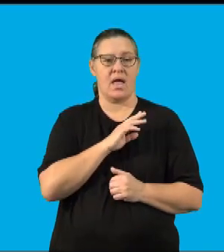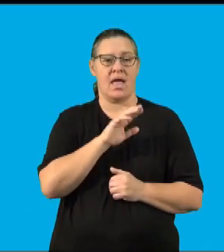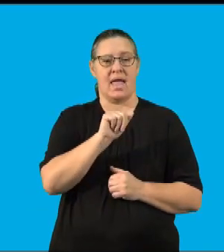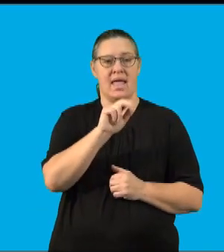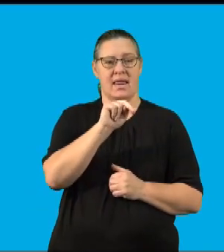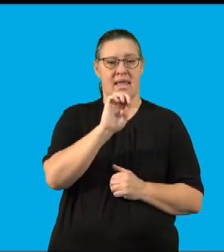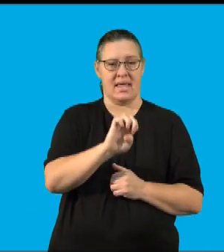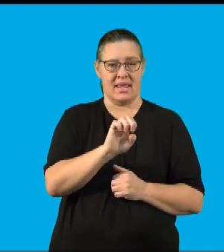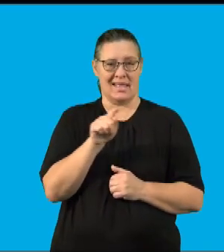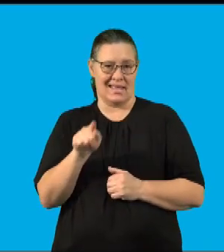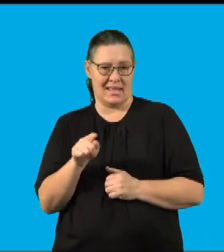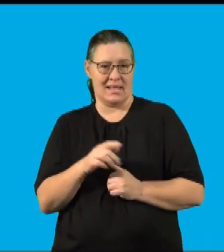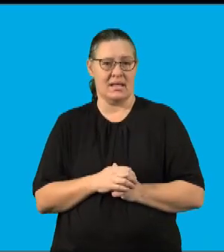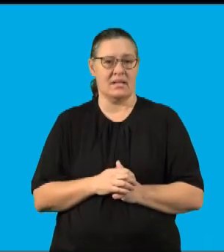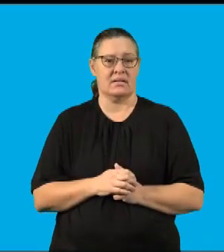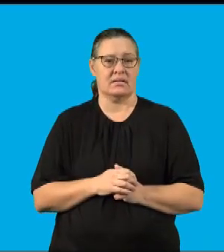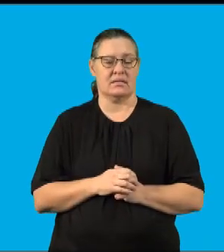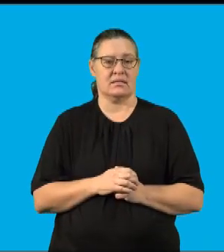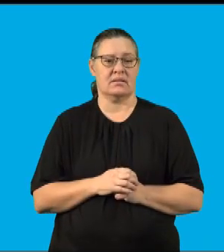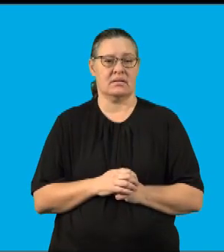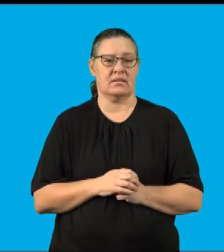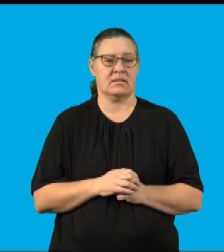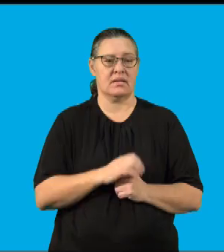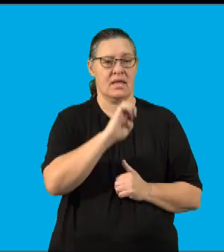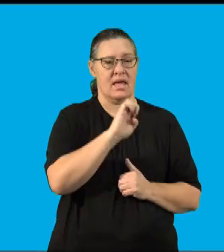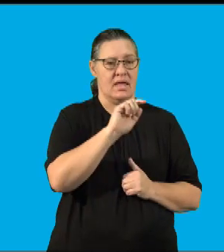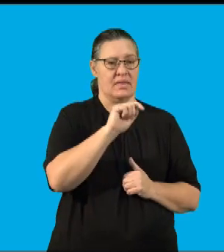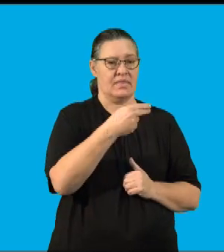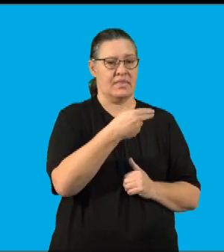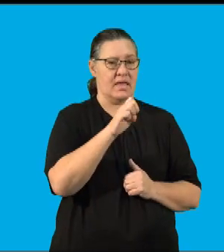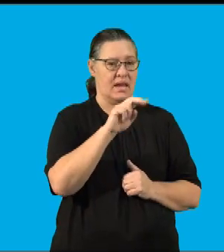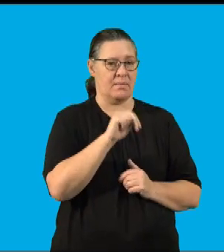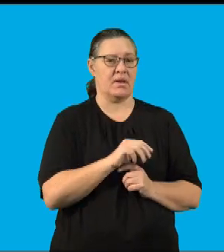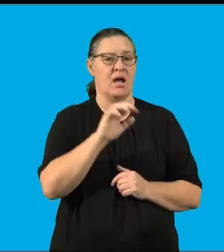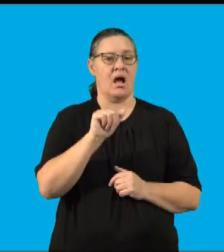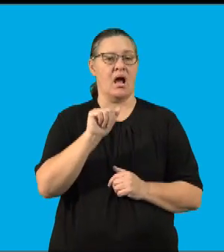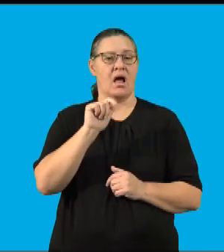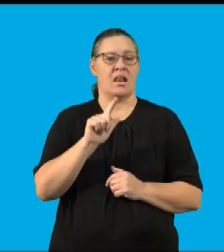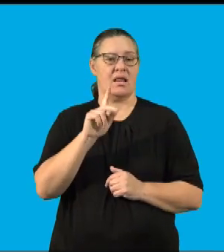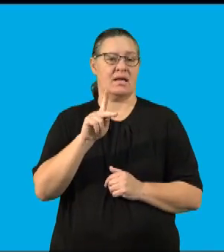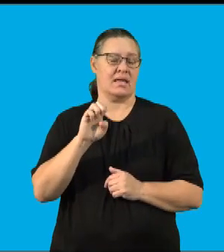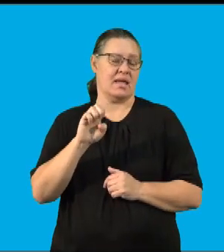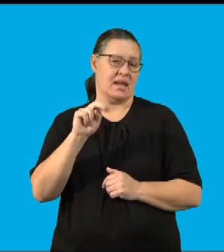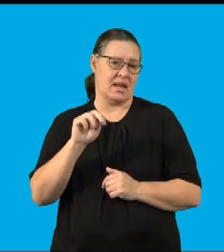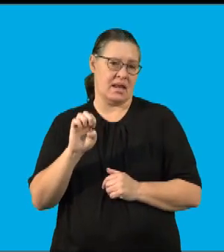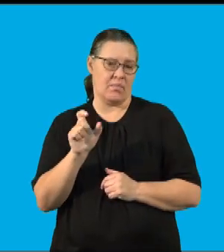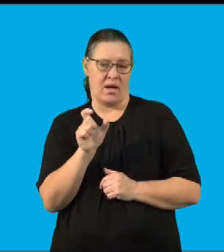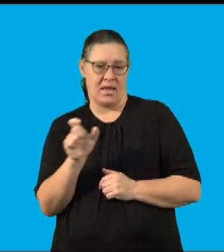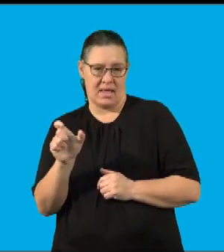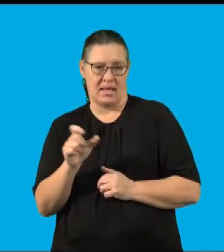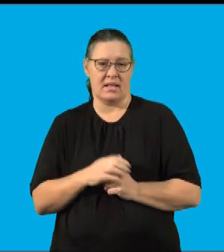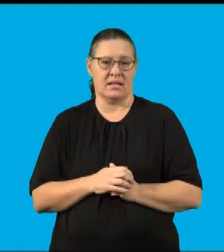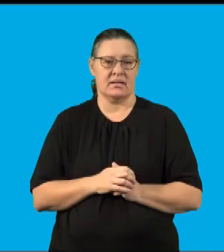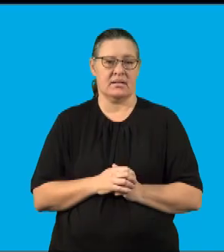because of the suffix ane. And the third one, it is going to be our alkene because of the suffix